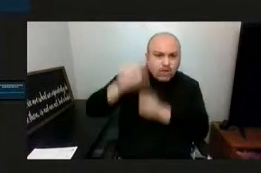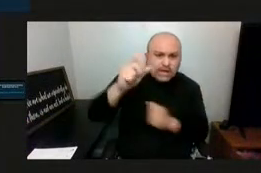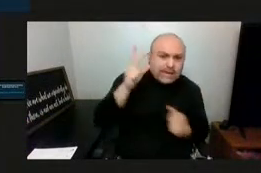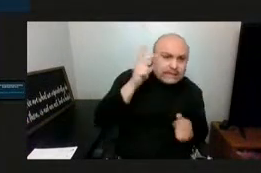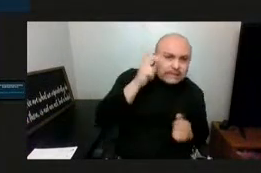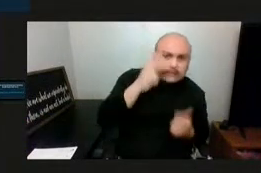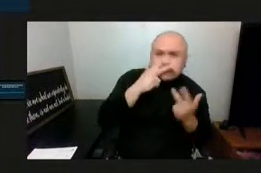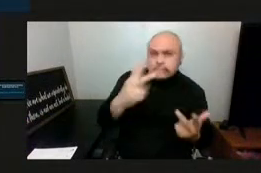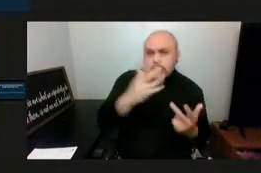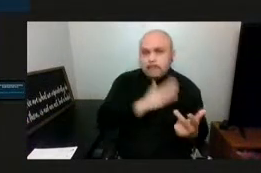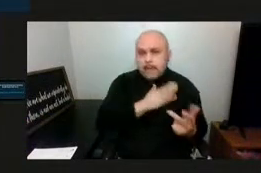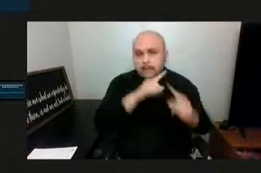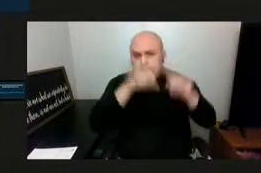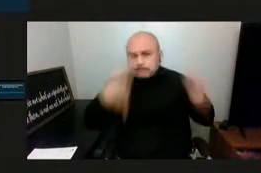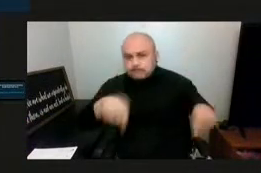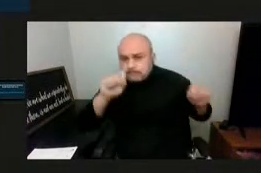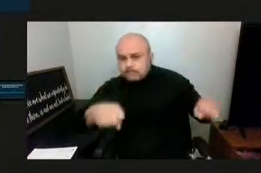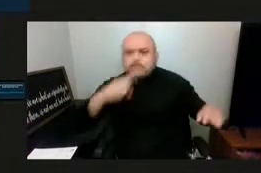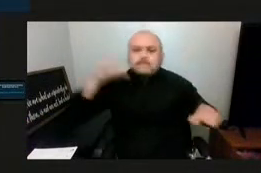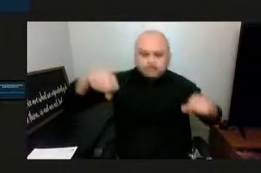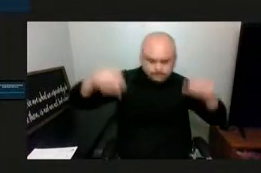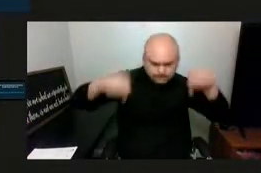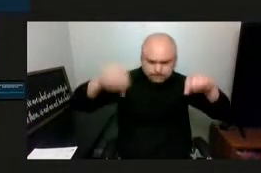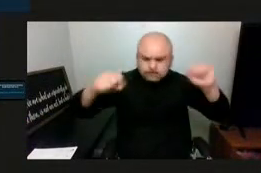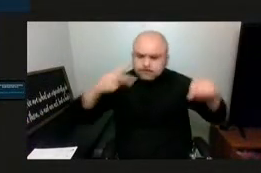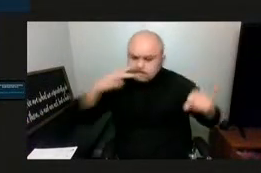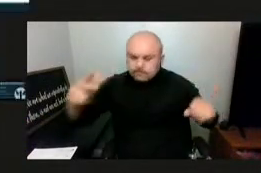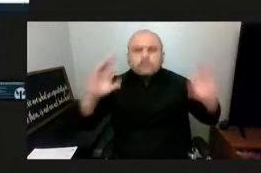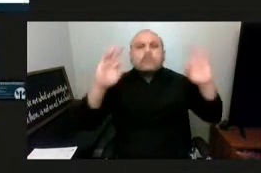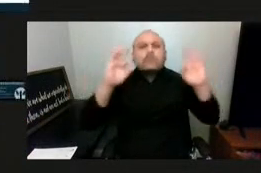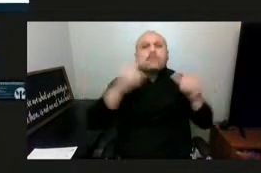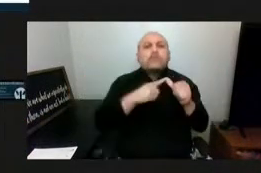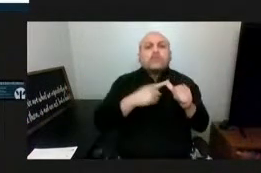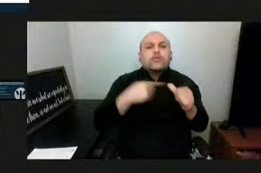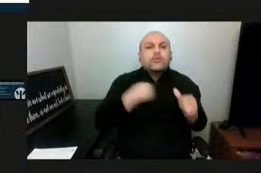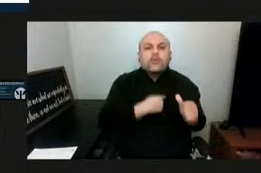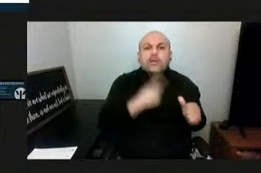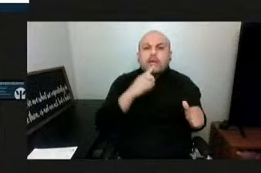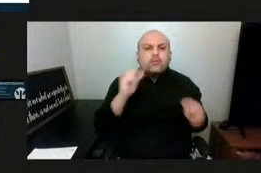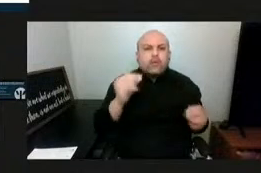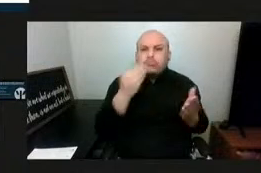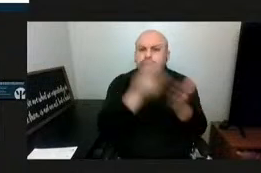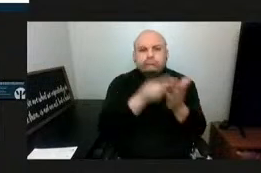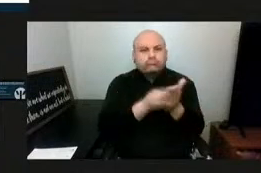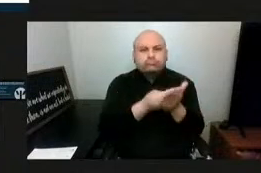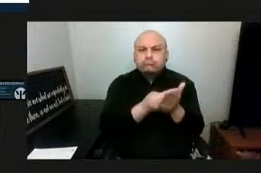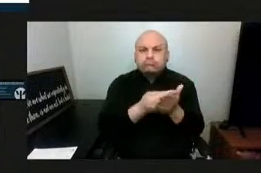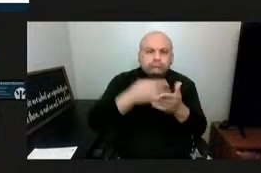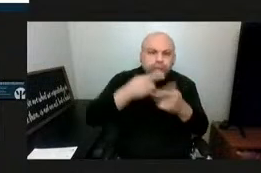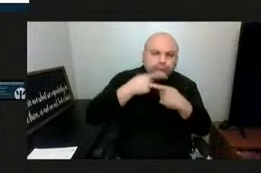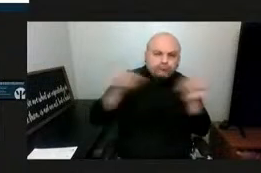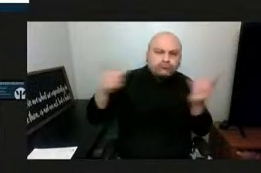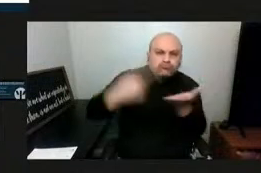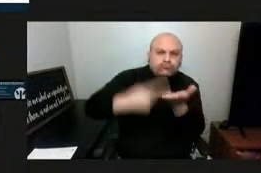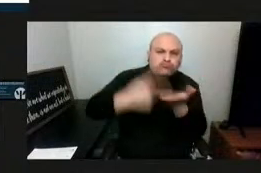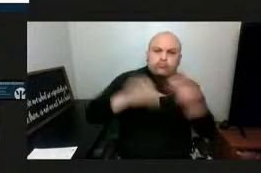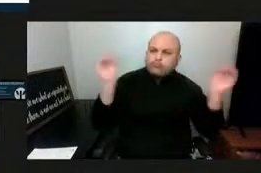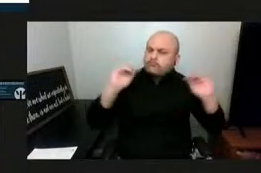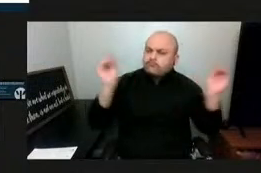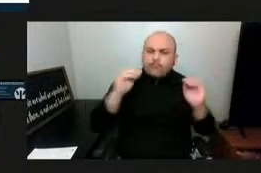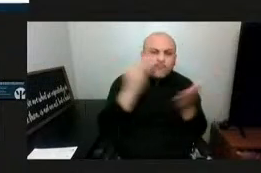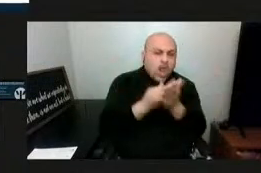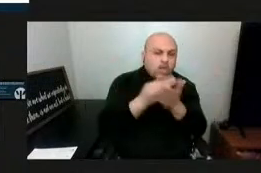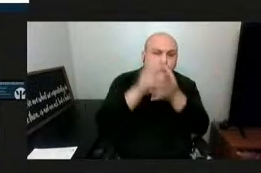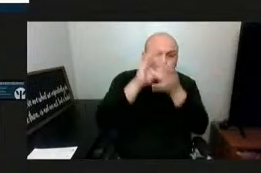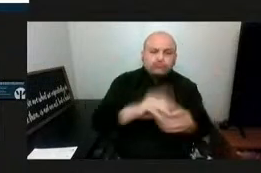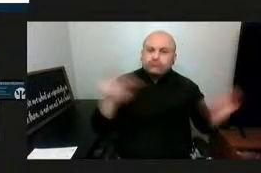Okay. Yes, we can. Okay, and so first we have no financial disclosures to disclose. We